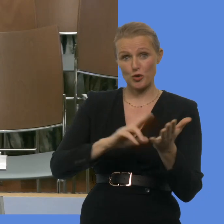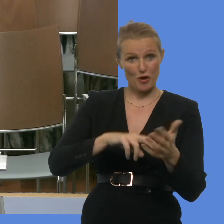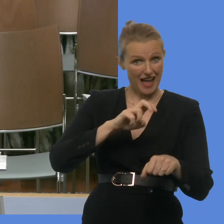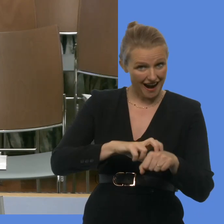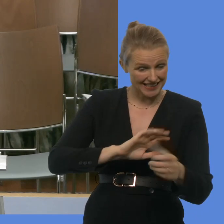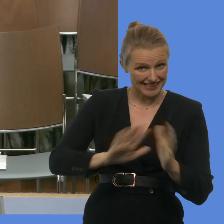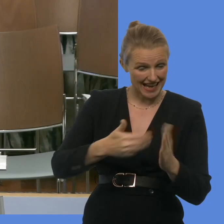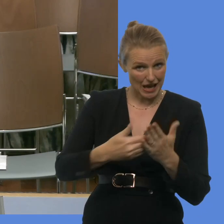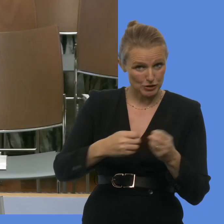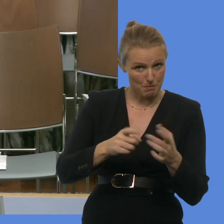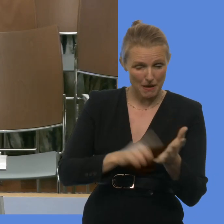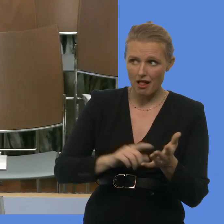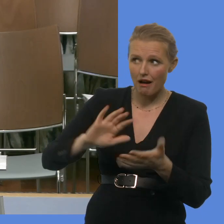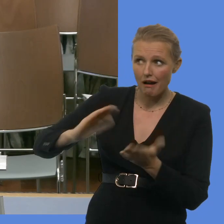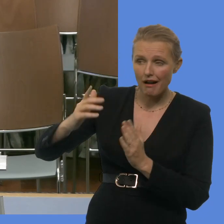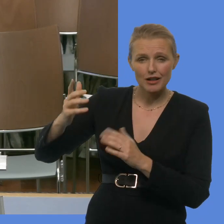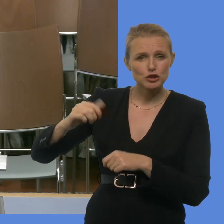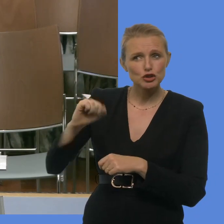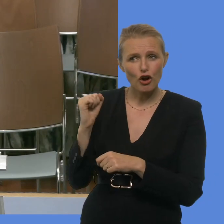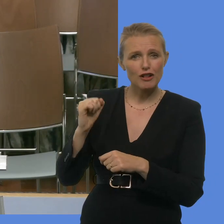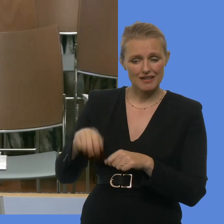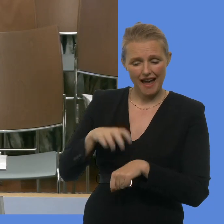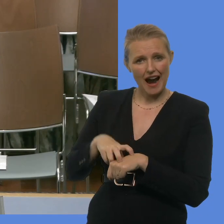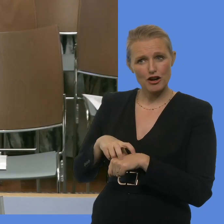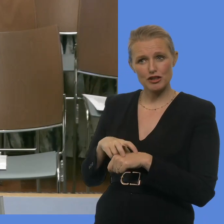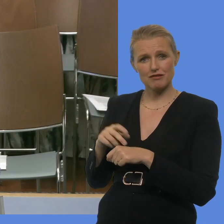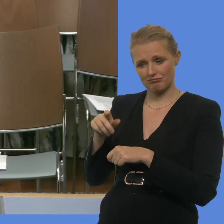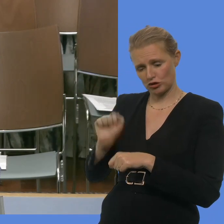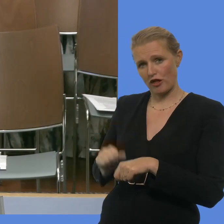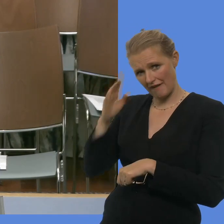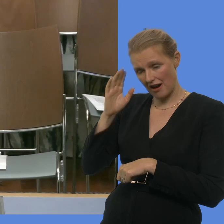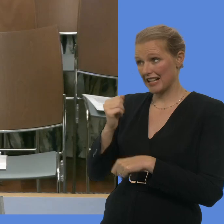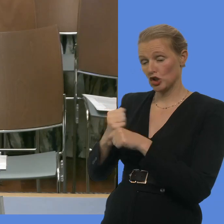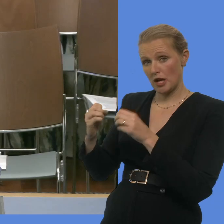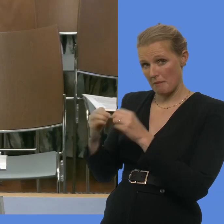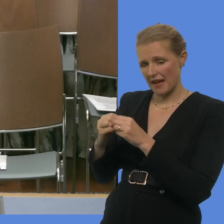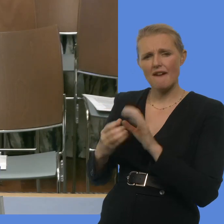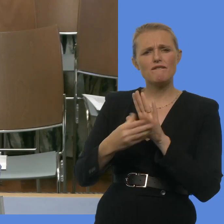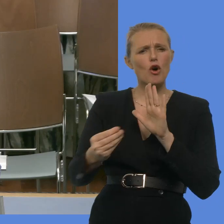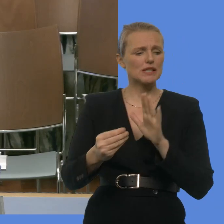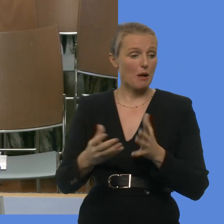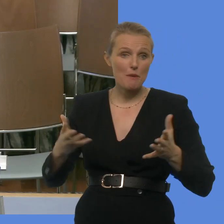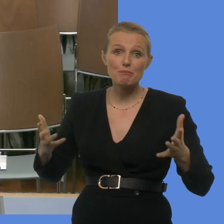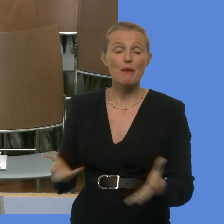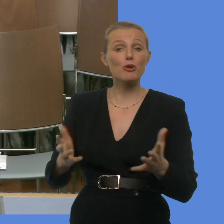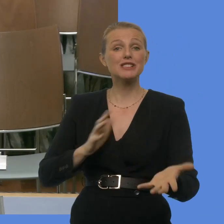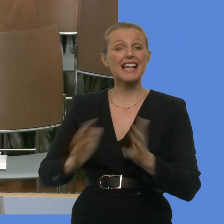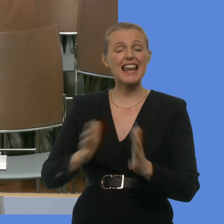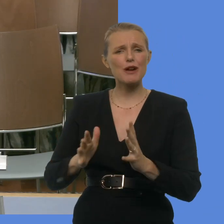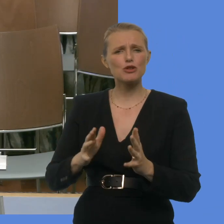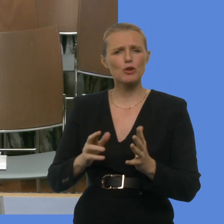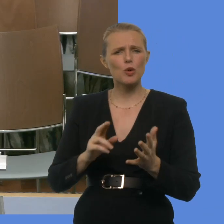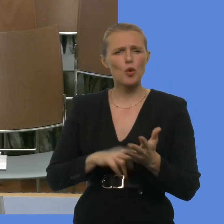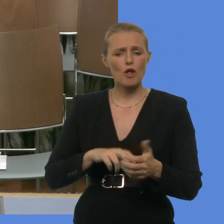with similar acts in Scotland, Ireland and GB. And so, for example, concerning promotion, Northern Ireland's bill